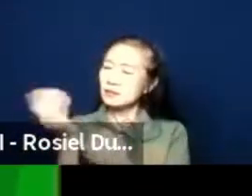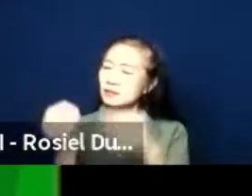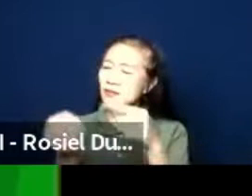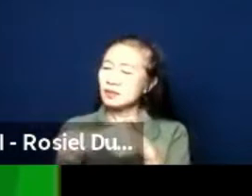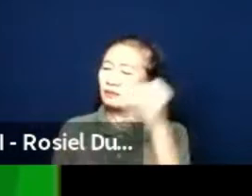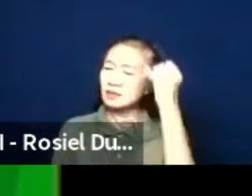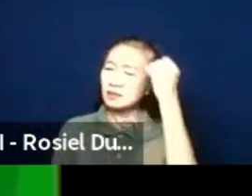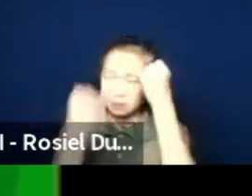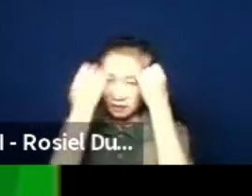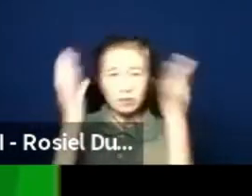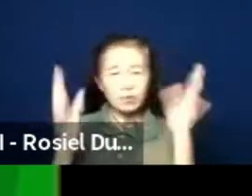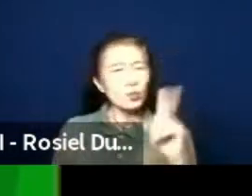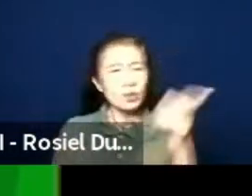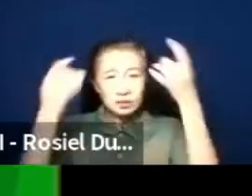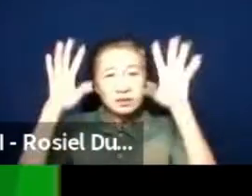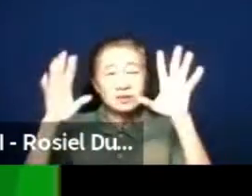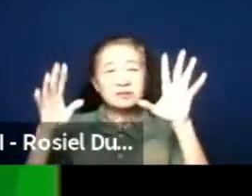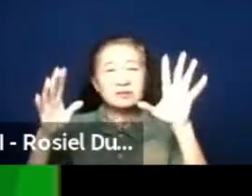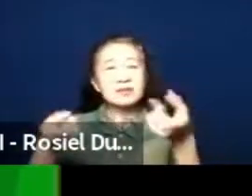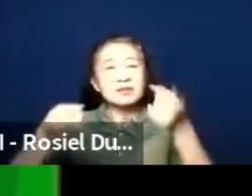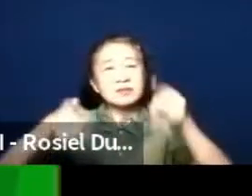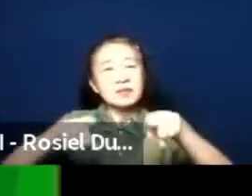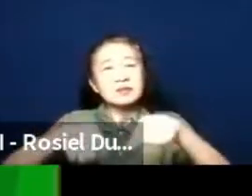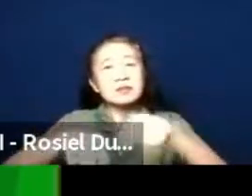What disasters could affect your area?